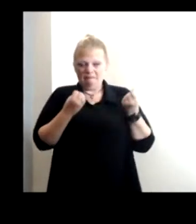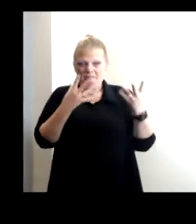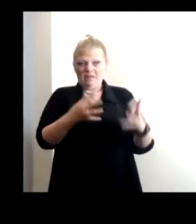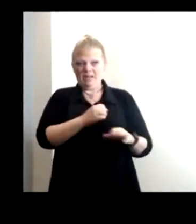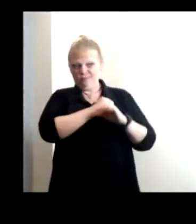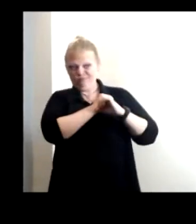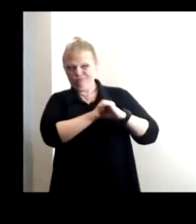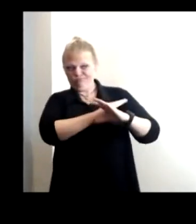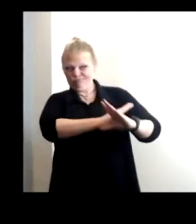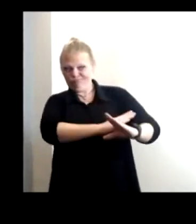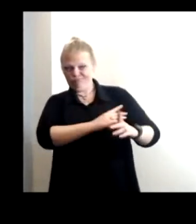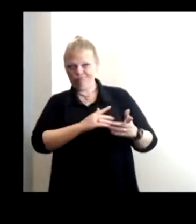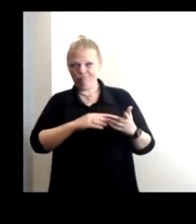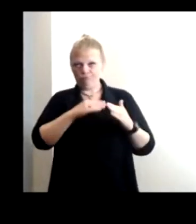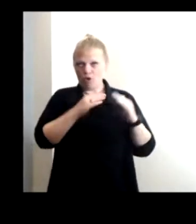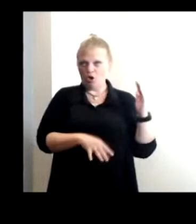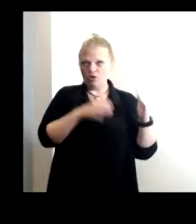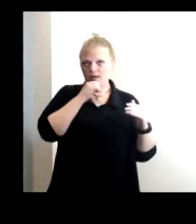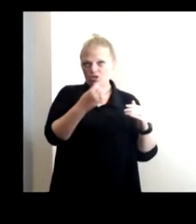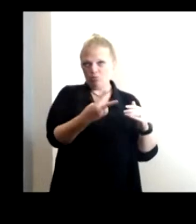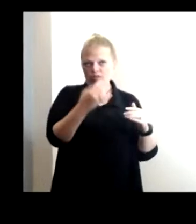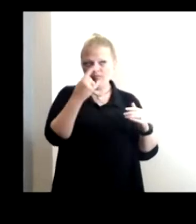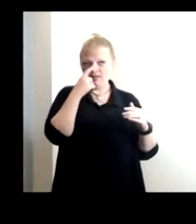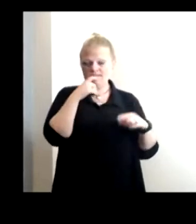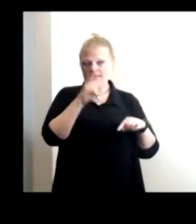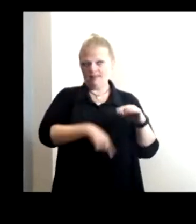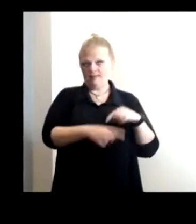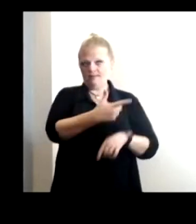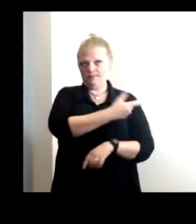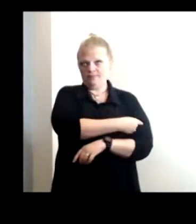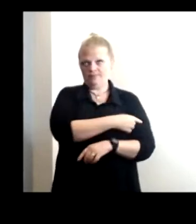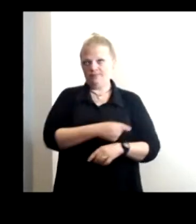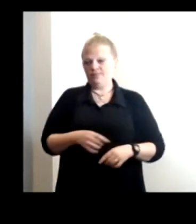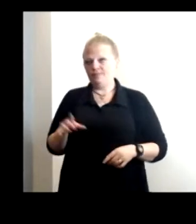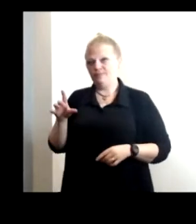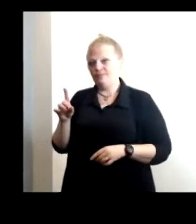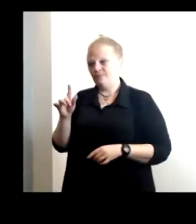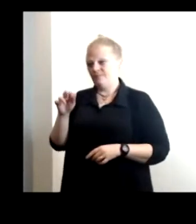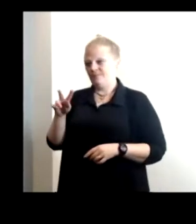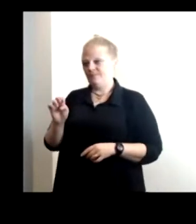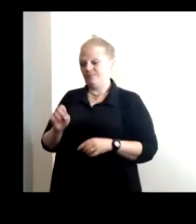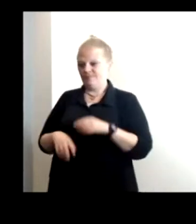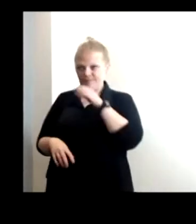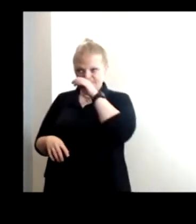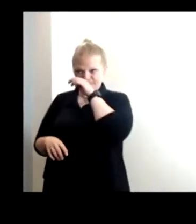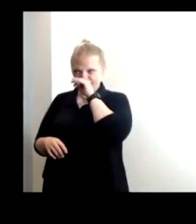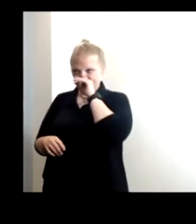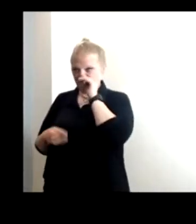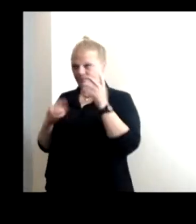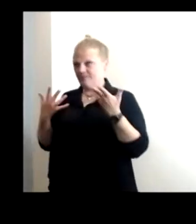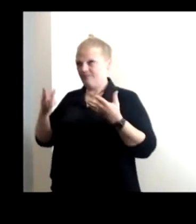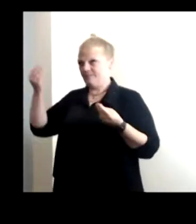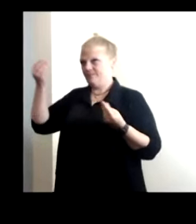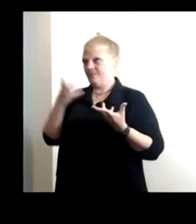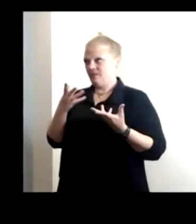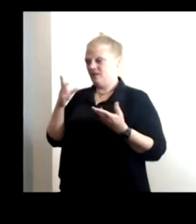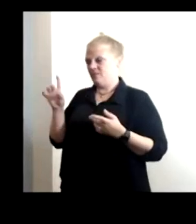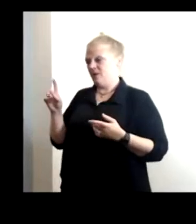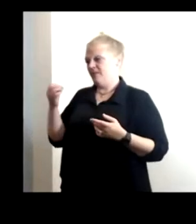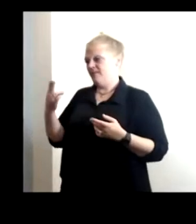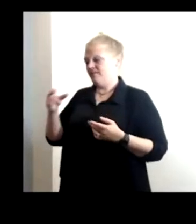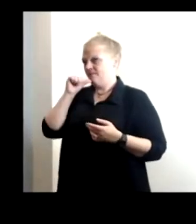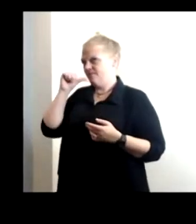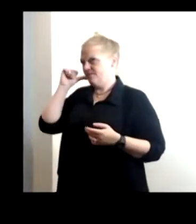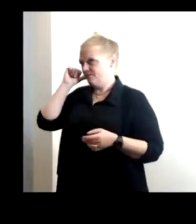are protecting those that are under the age of 12 who cannot get vaccinated. David. Yeah, I was told by your health department